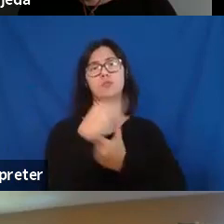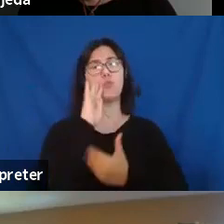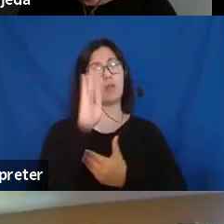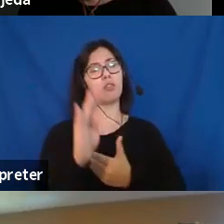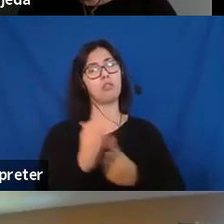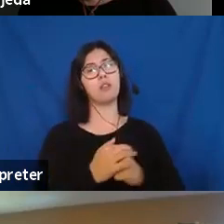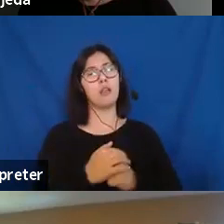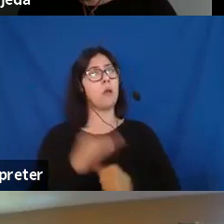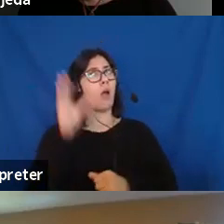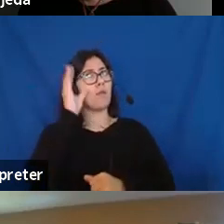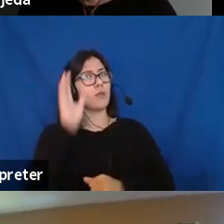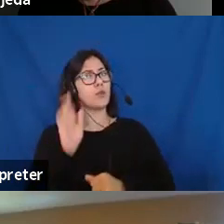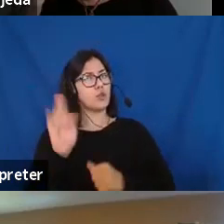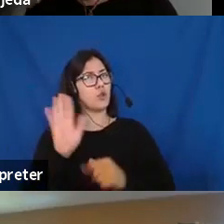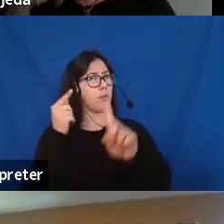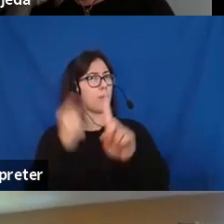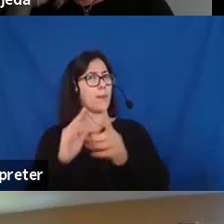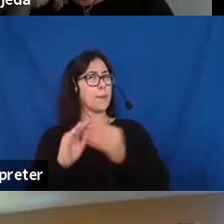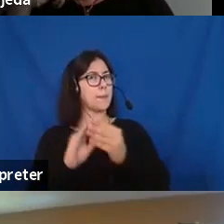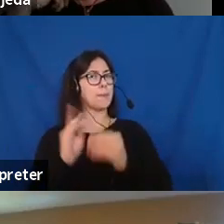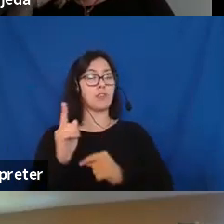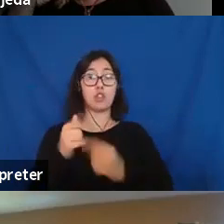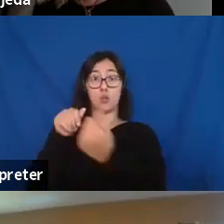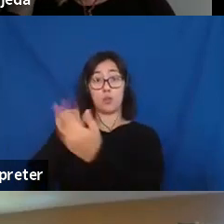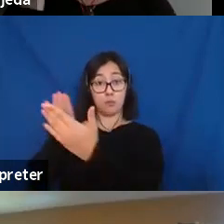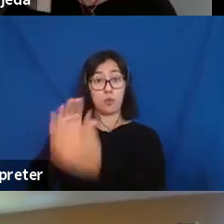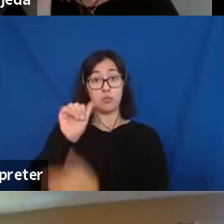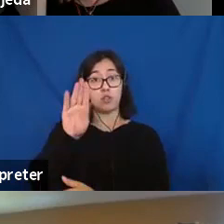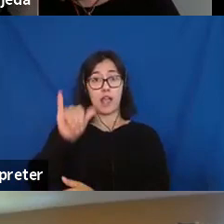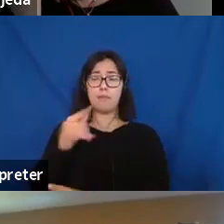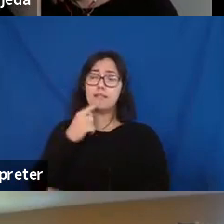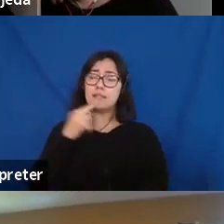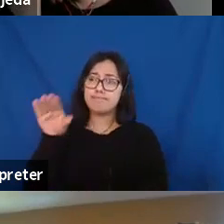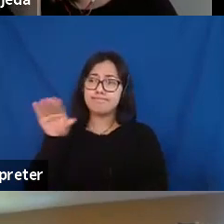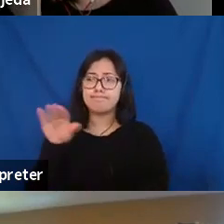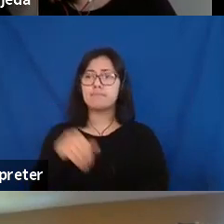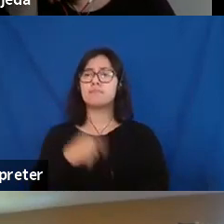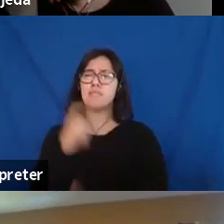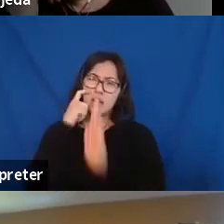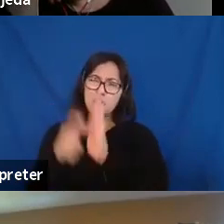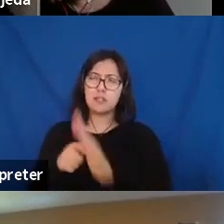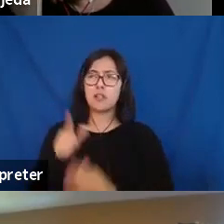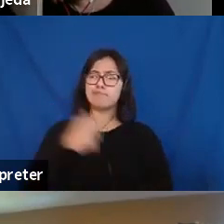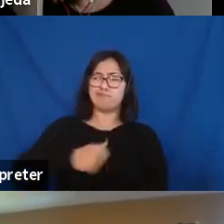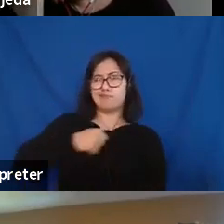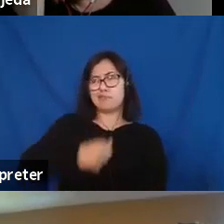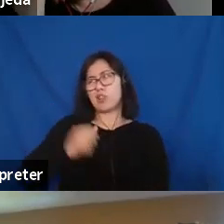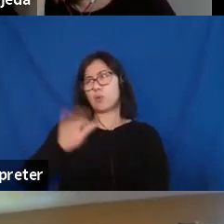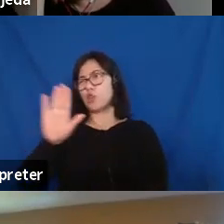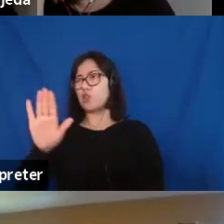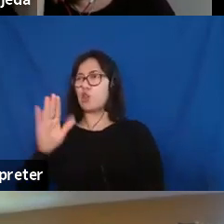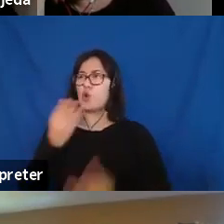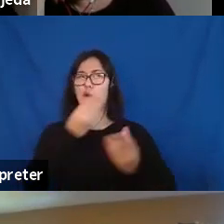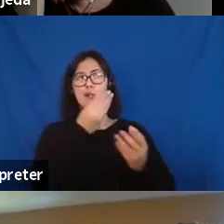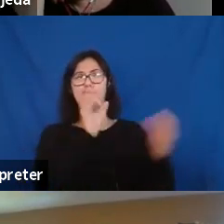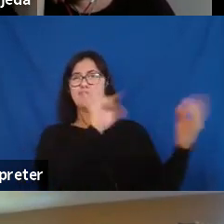also heard that you approached Amy with a gentle acknowledgement and apology that her input